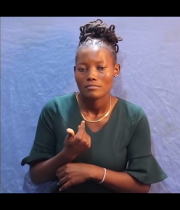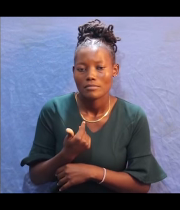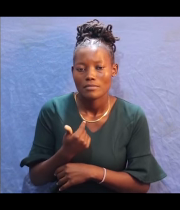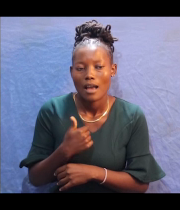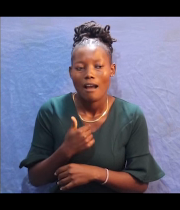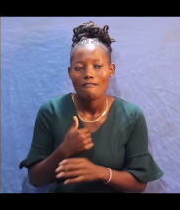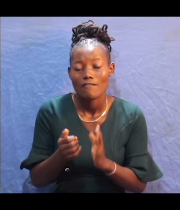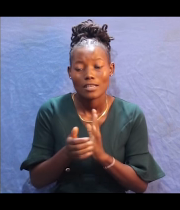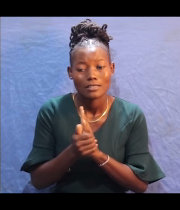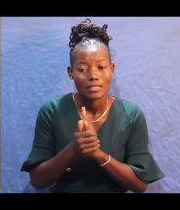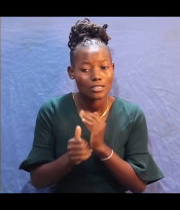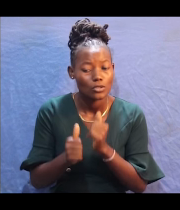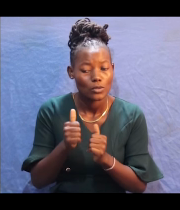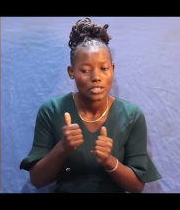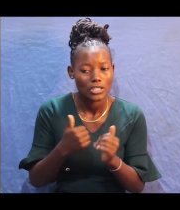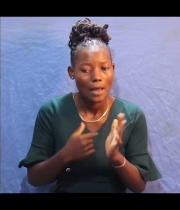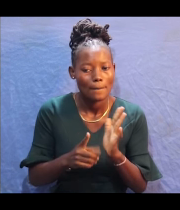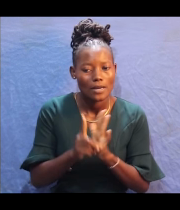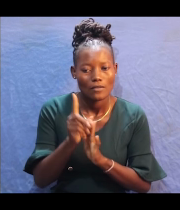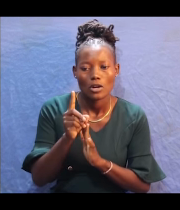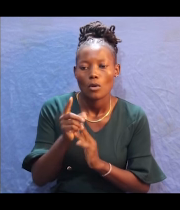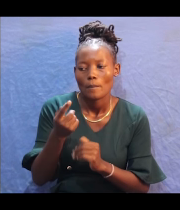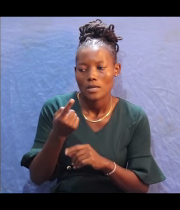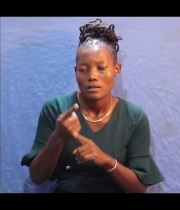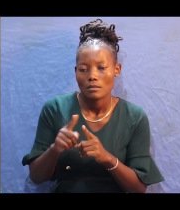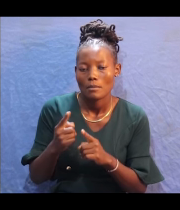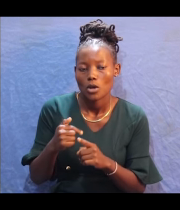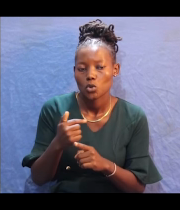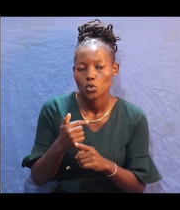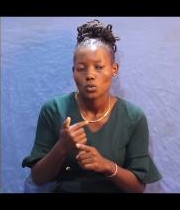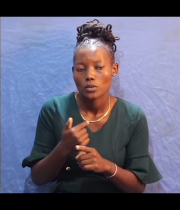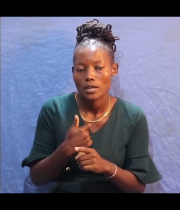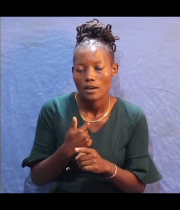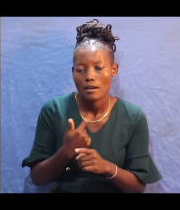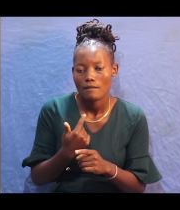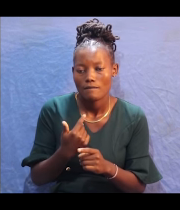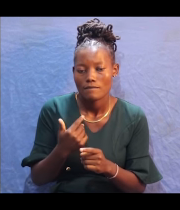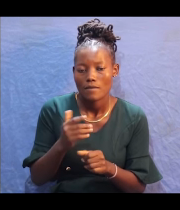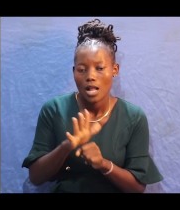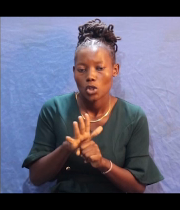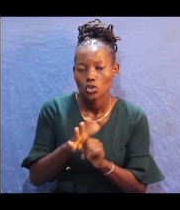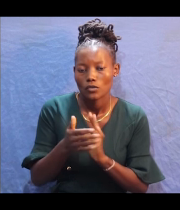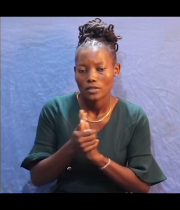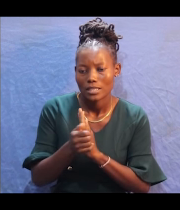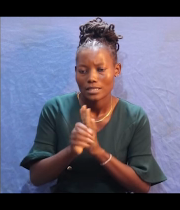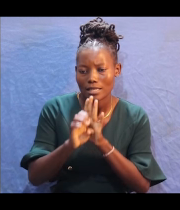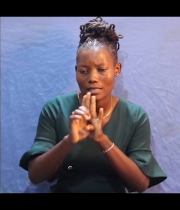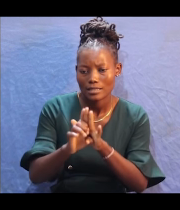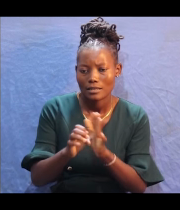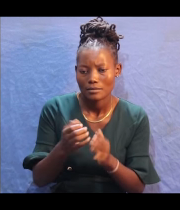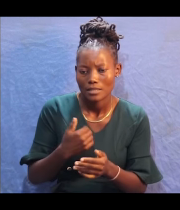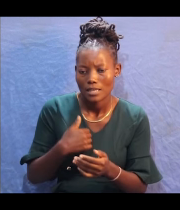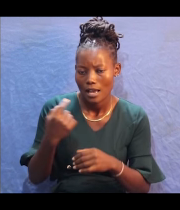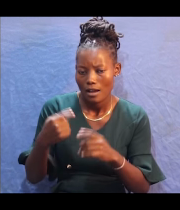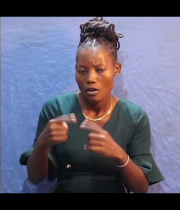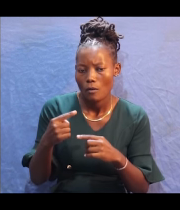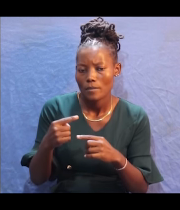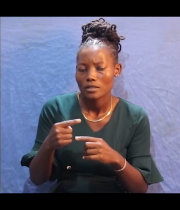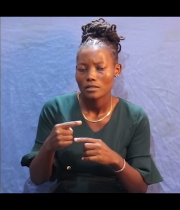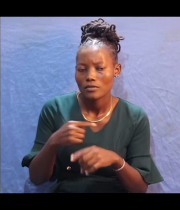we are developing, but there are many, many more skills. For example, I have here competitiveness,